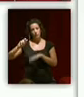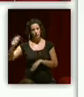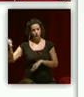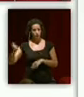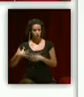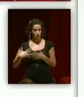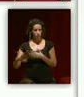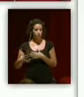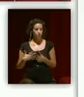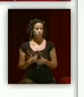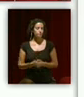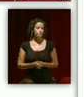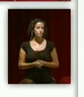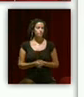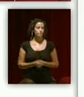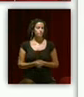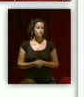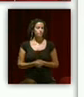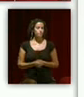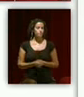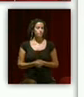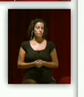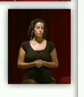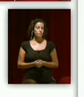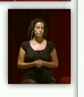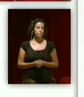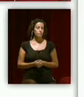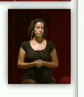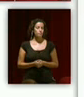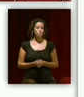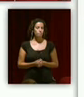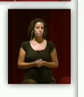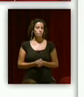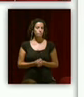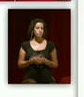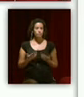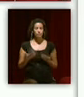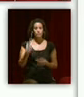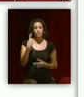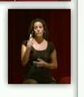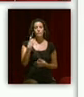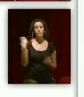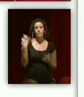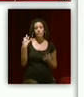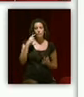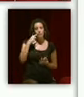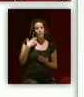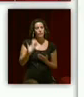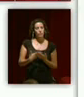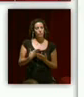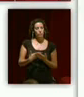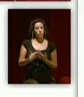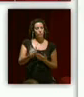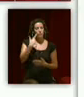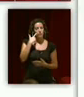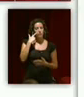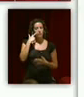the other one obtained different results, 6.7 for examinator and 64.7 in the manual evaluation.